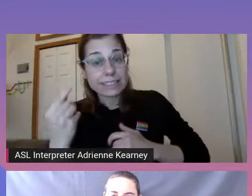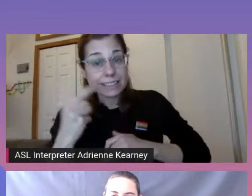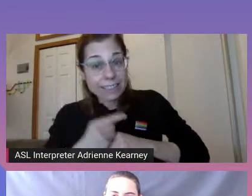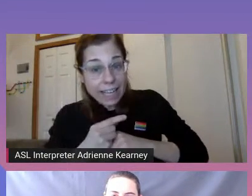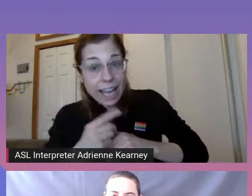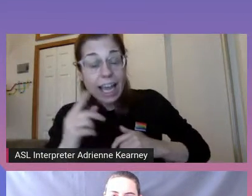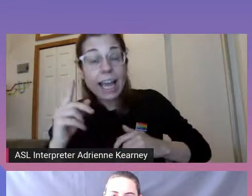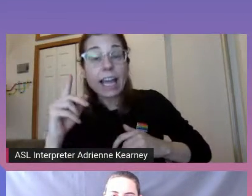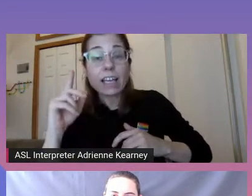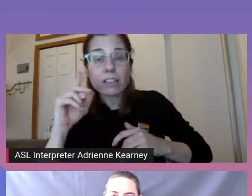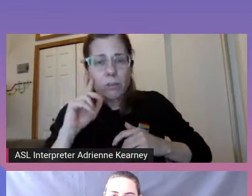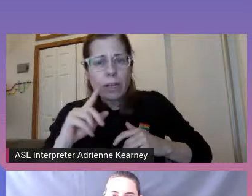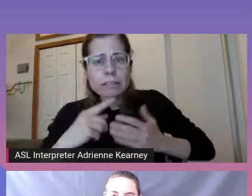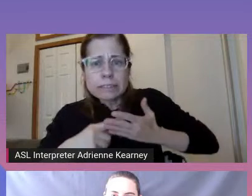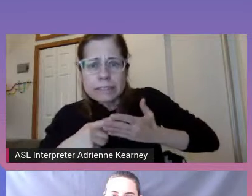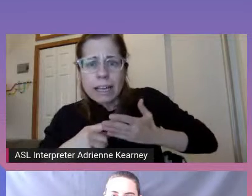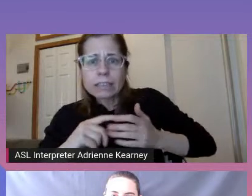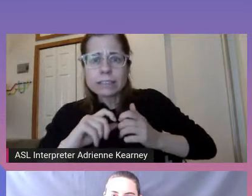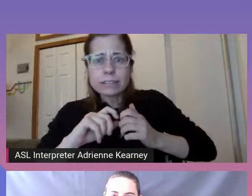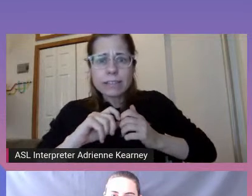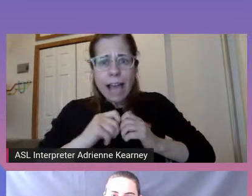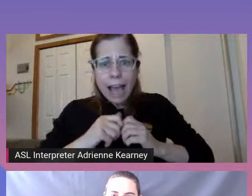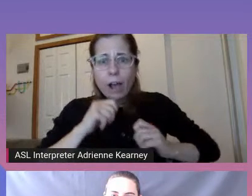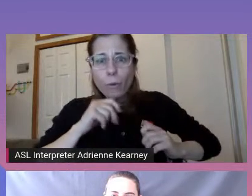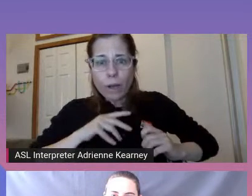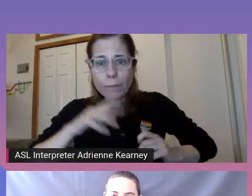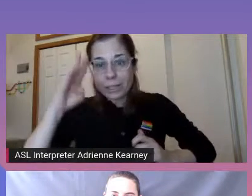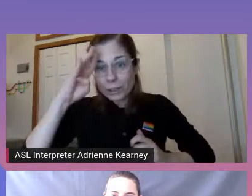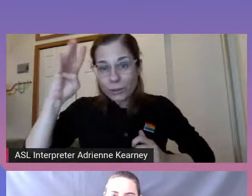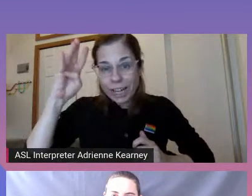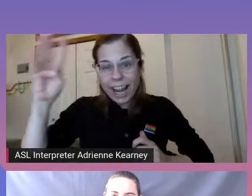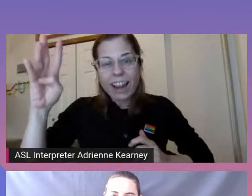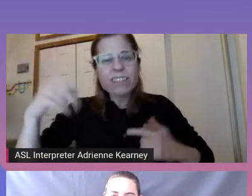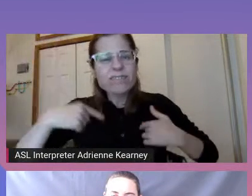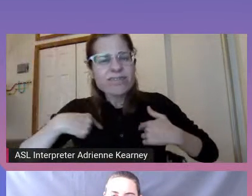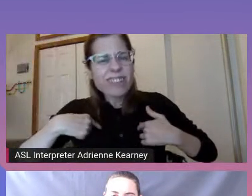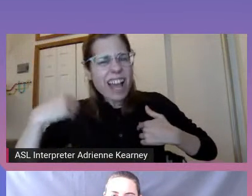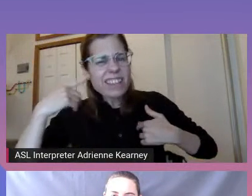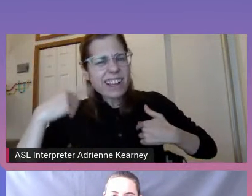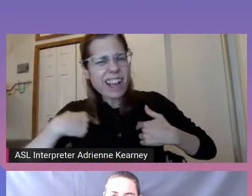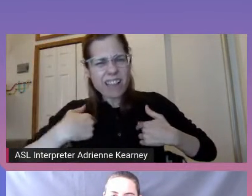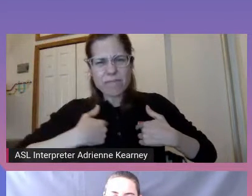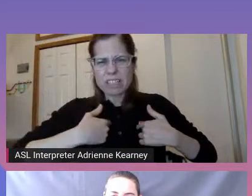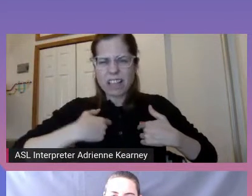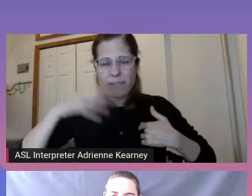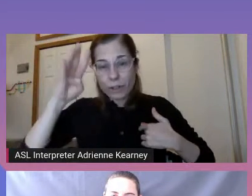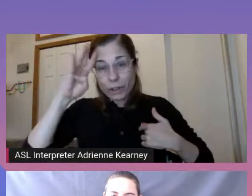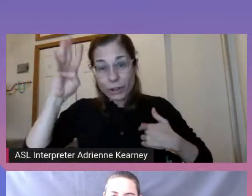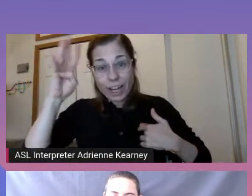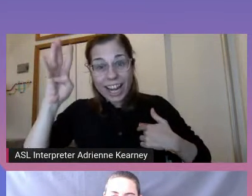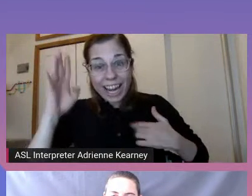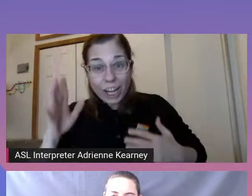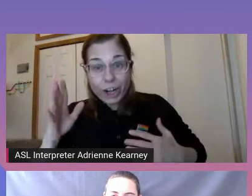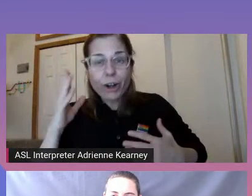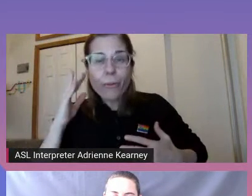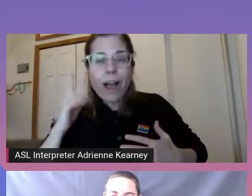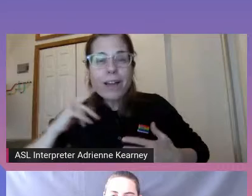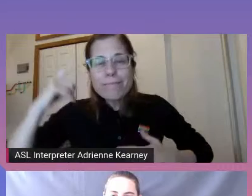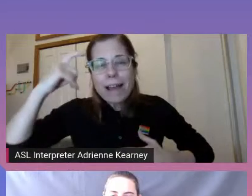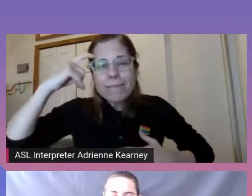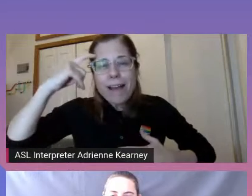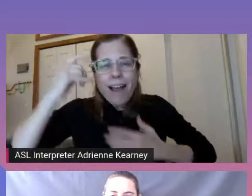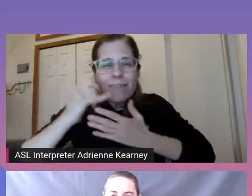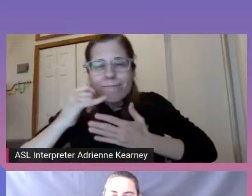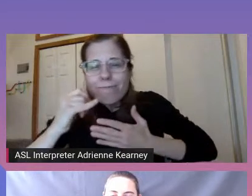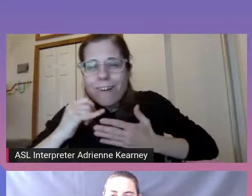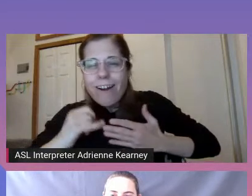facilitation practice and a consulting practice. I consider myself a creator in the sense that I do have an artistic mind, and I work deeply with artists